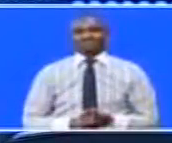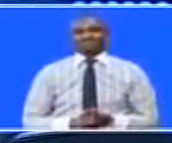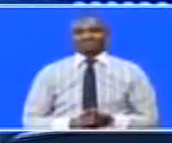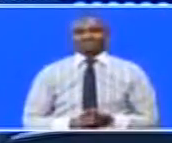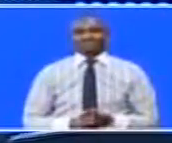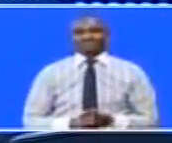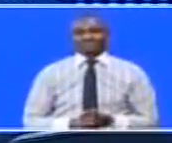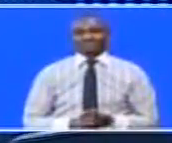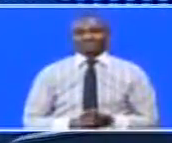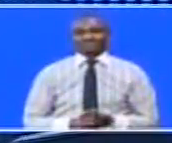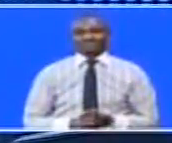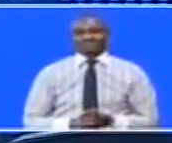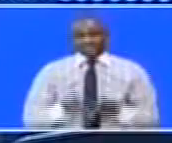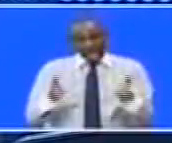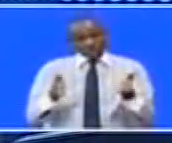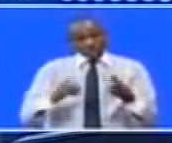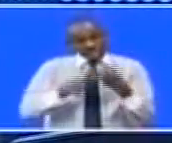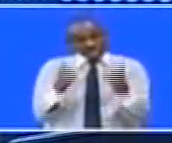So, when do I start? No.